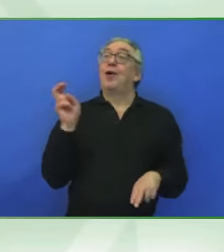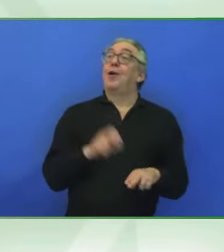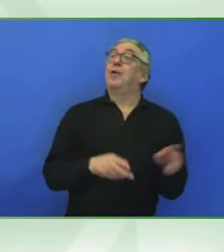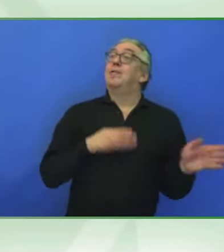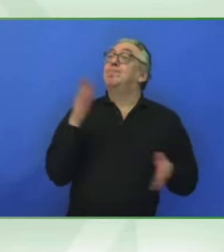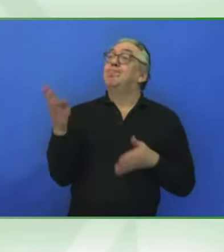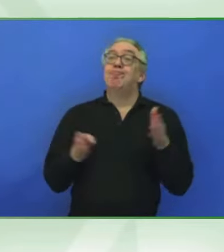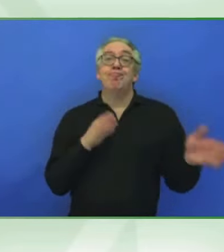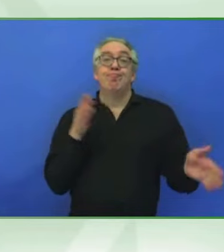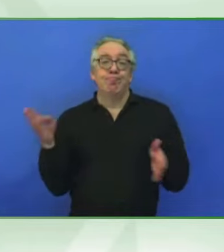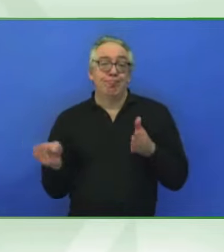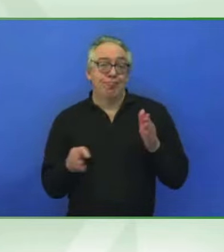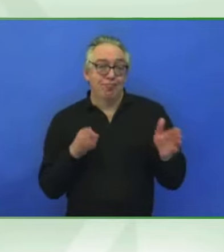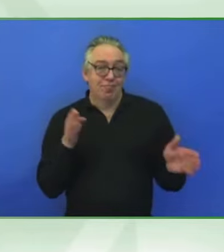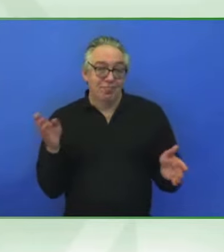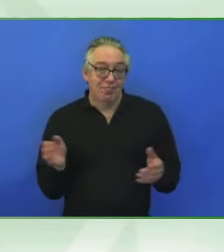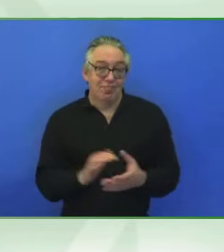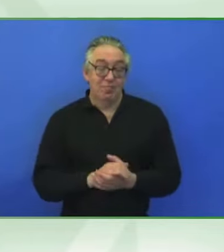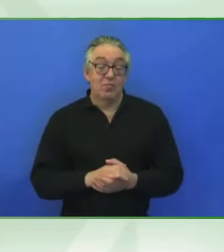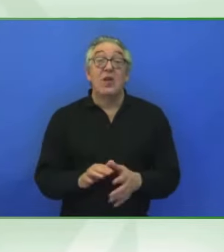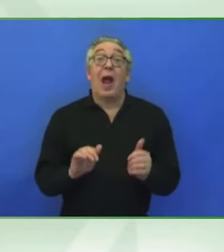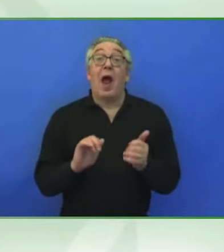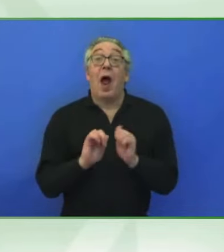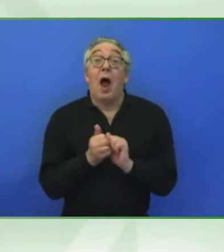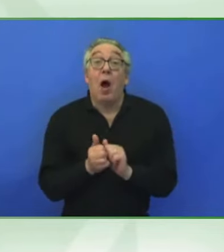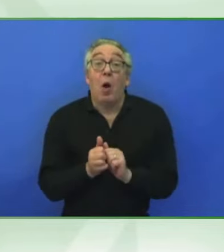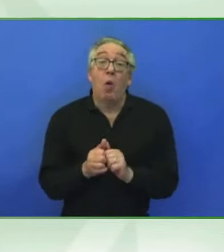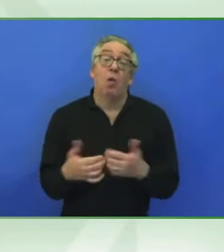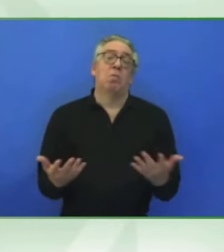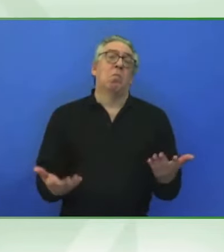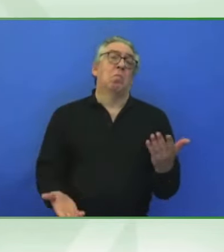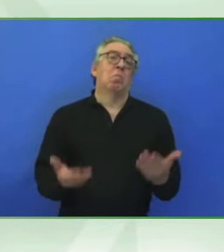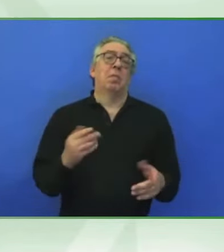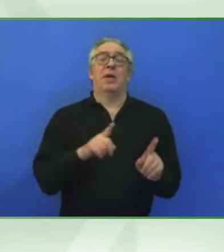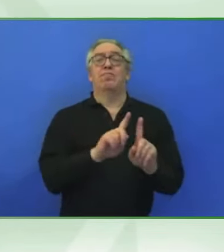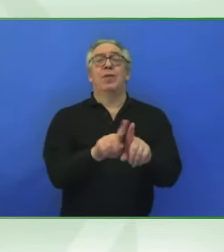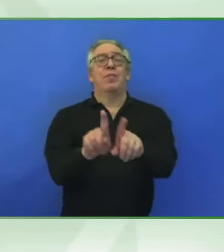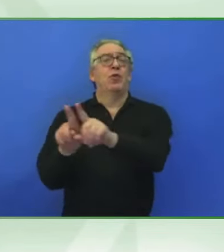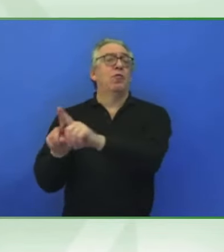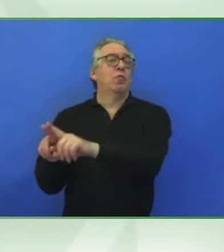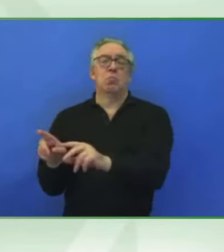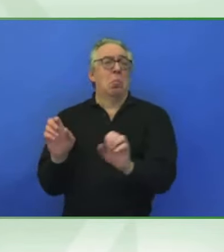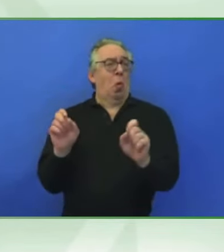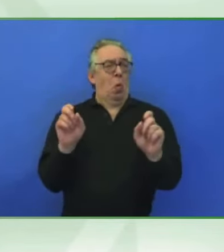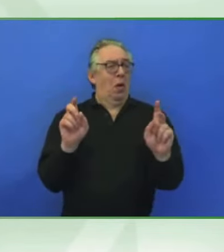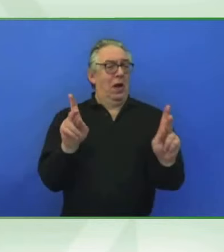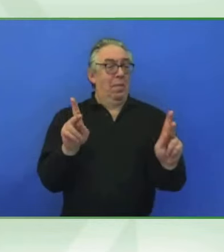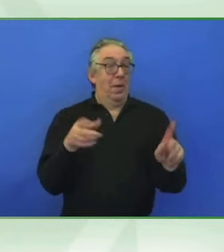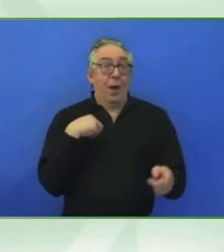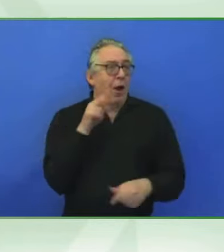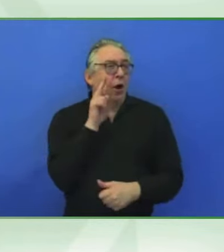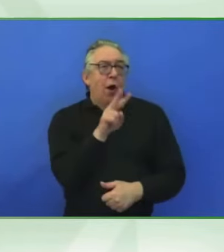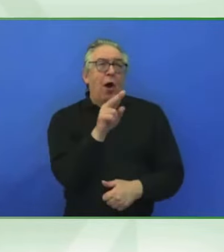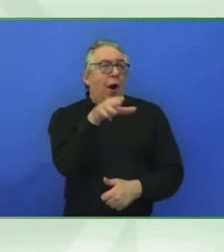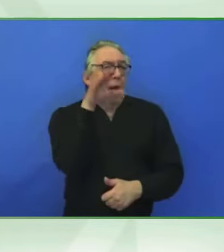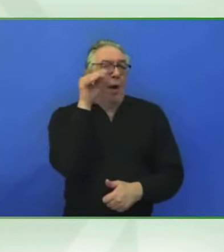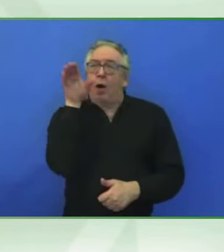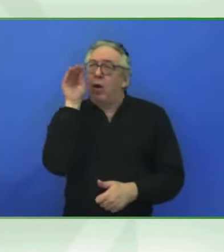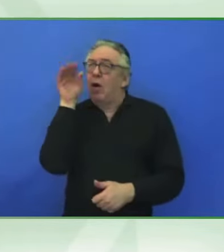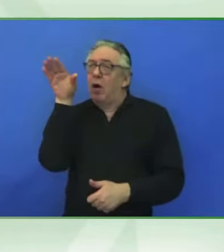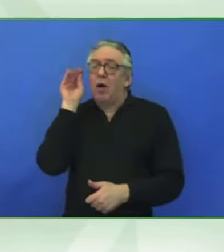that happens can be different. And it's good to learn from that. I've got a couple